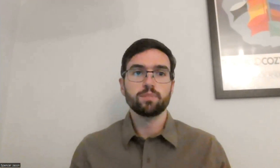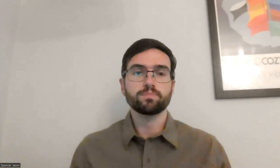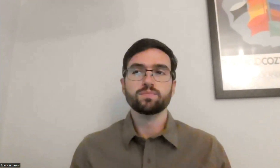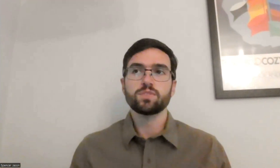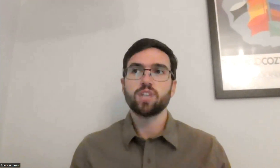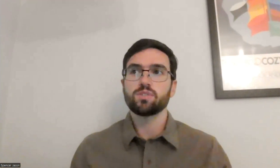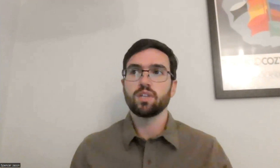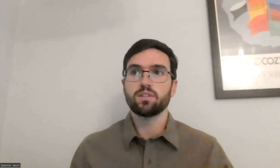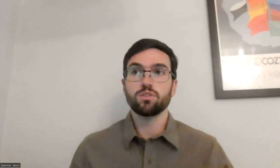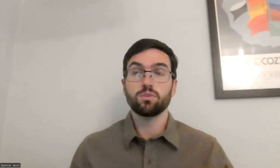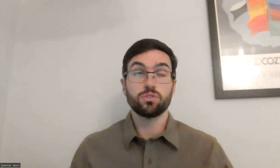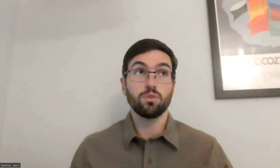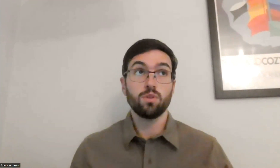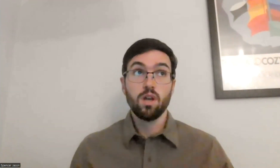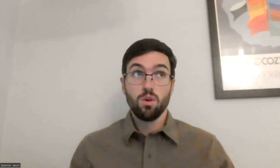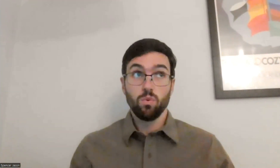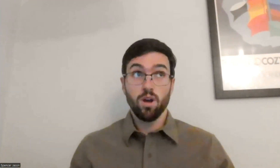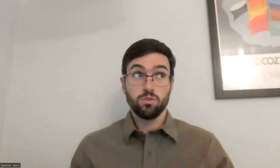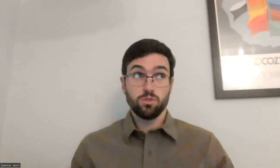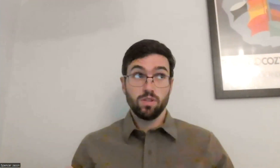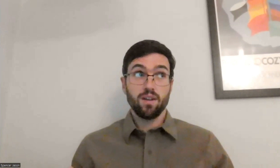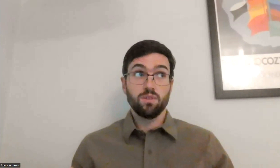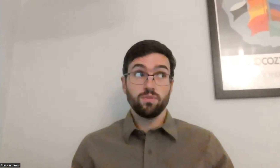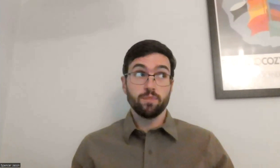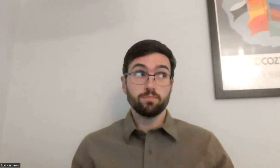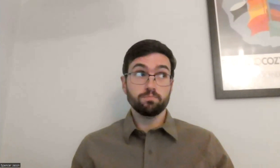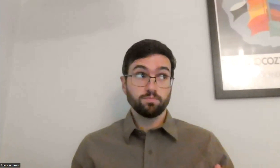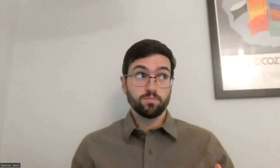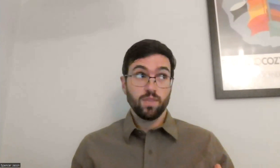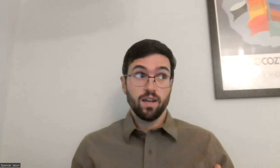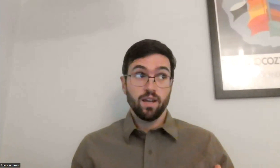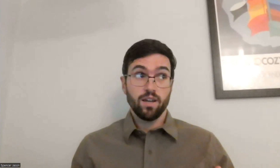or steps they need to do. So we also use a lot of